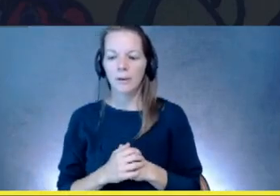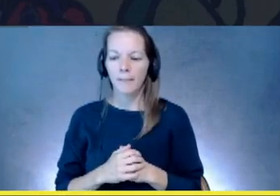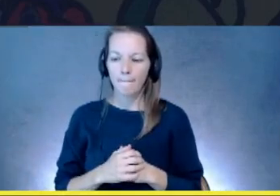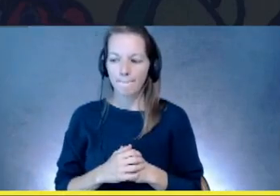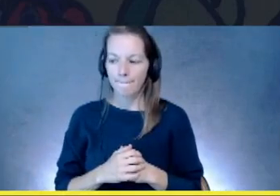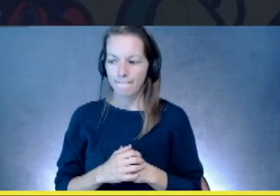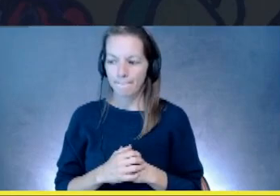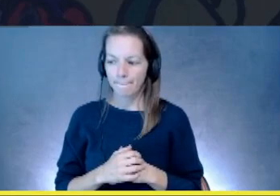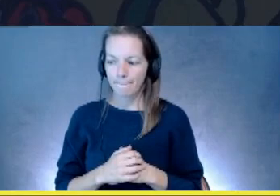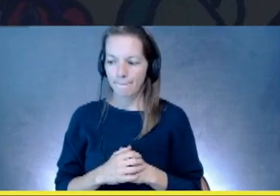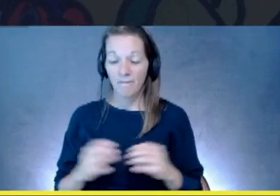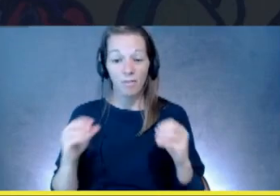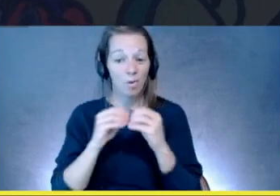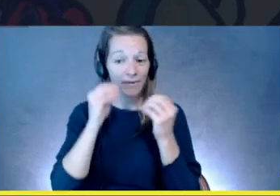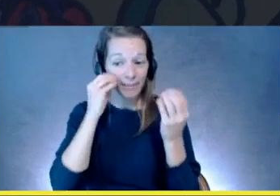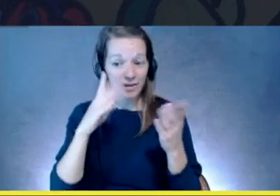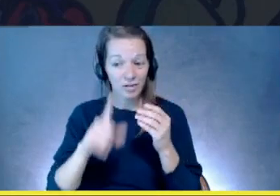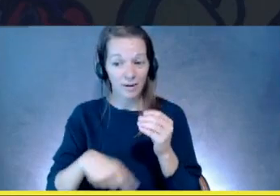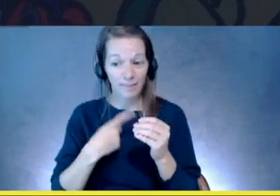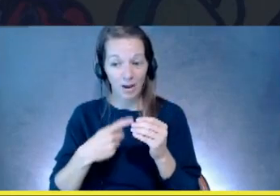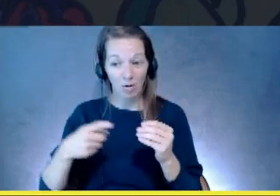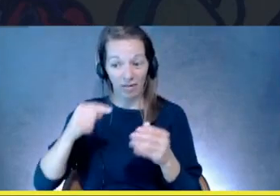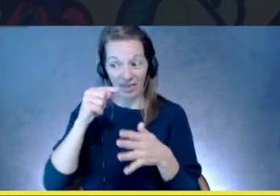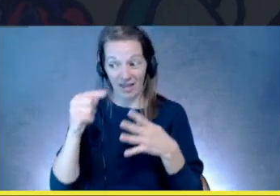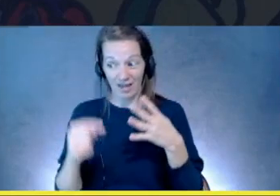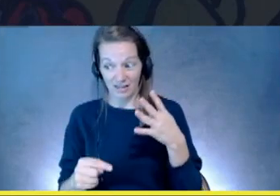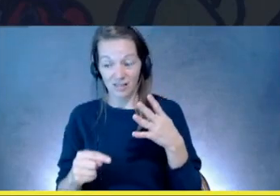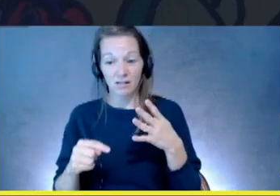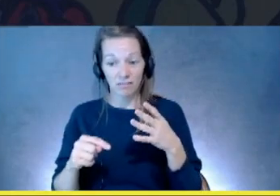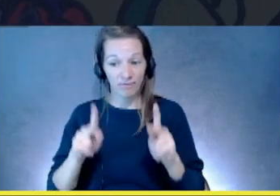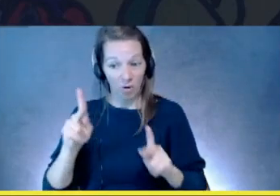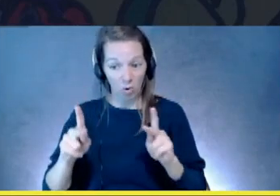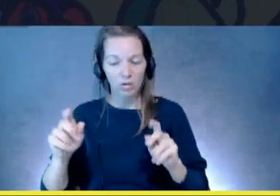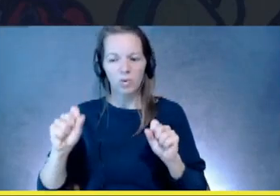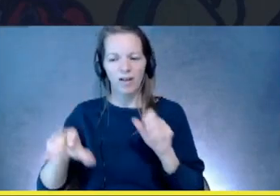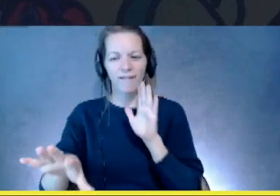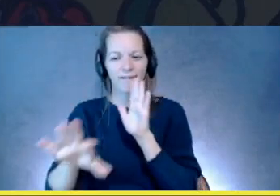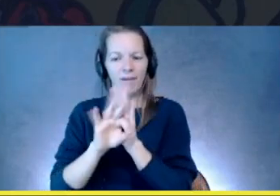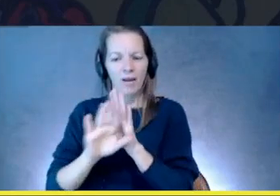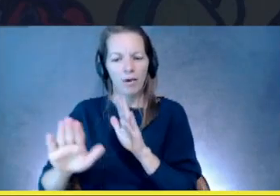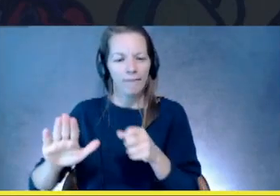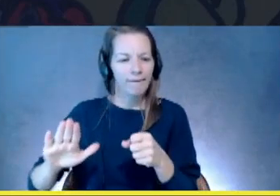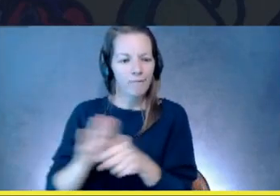more information about these talented contributors, you can find their full bios of